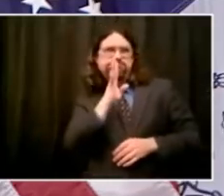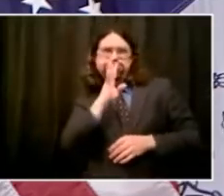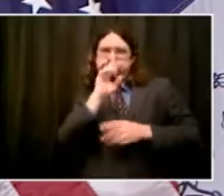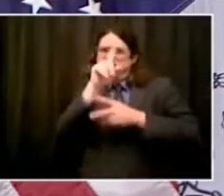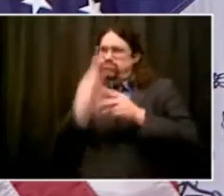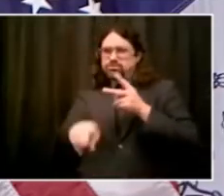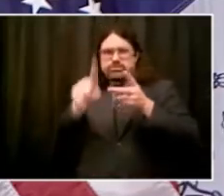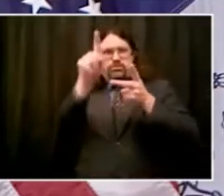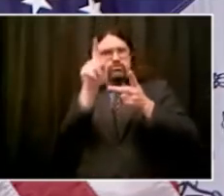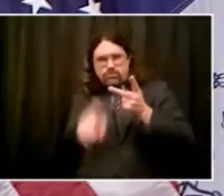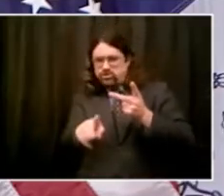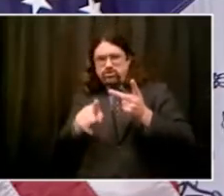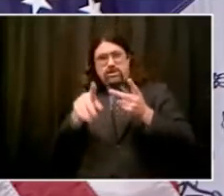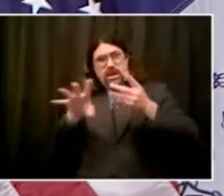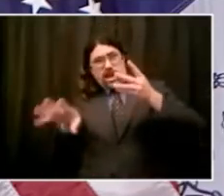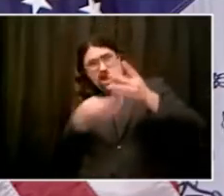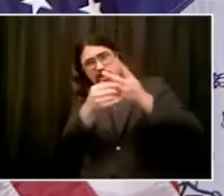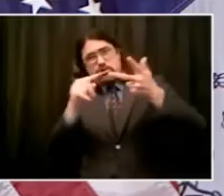the first question,